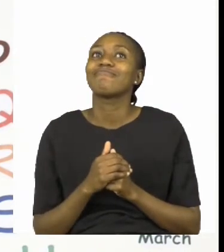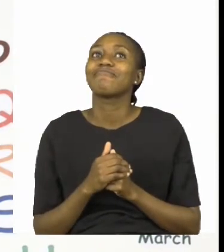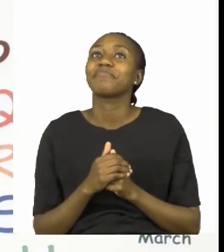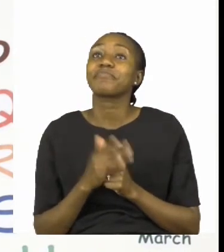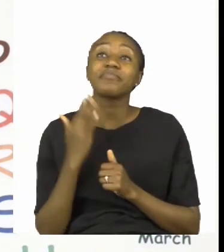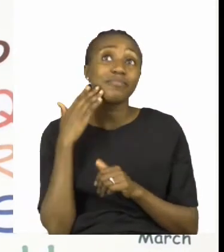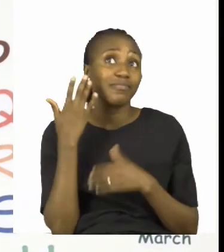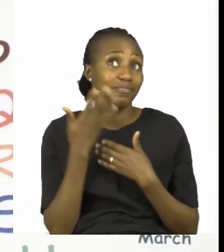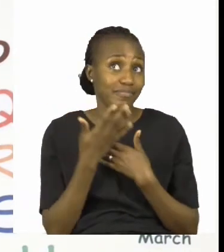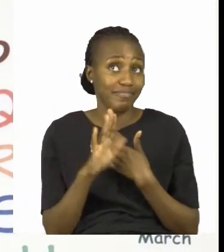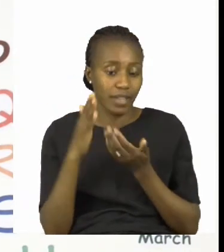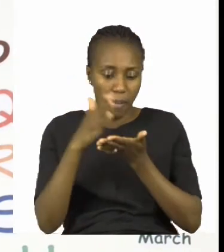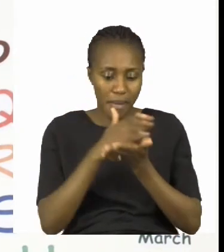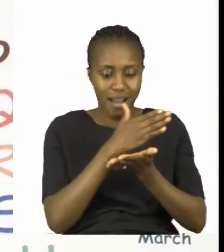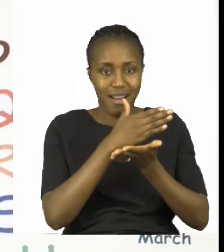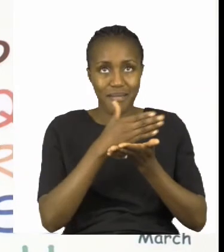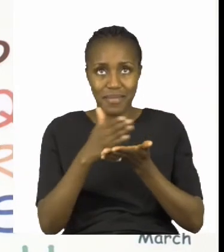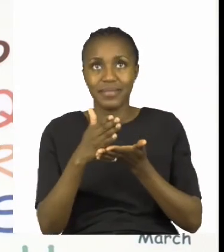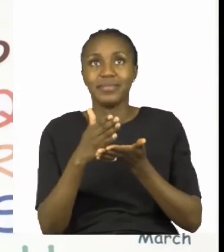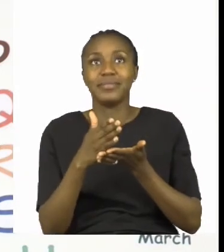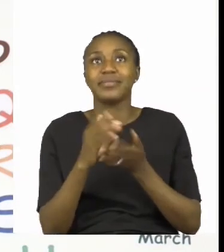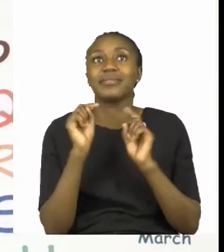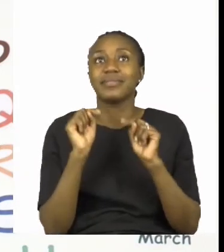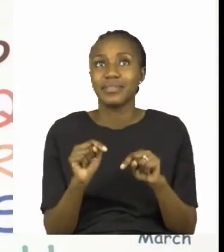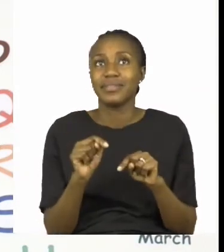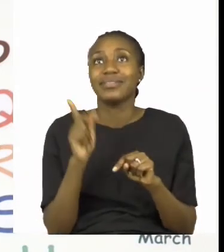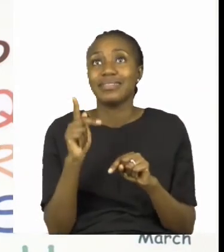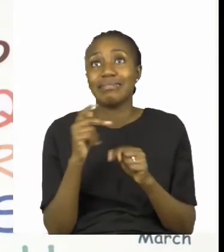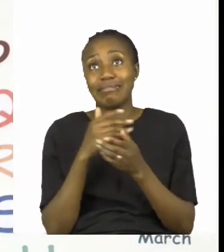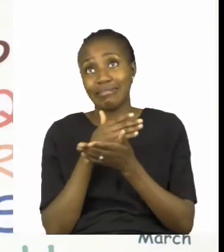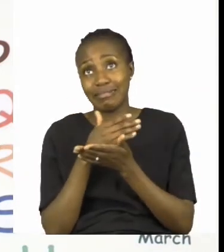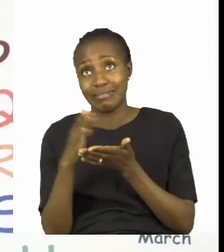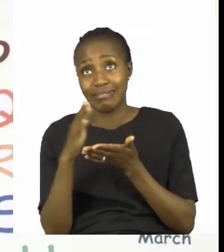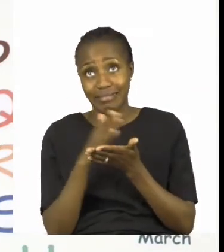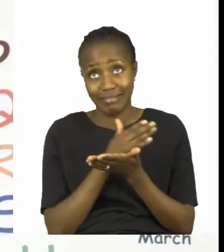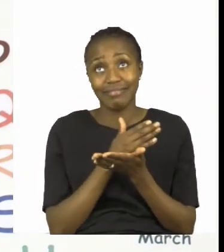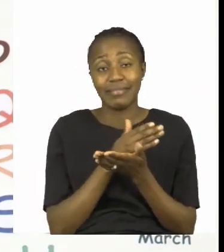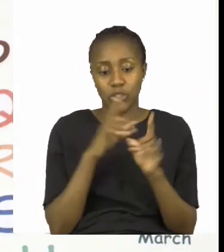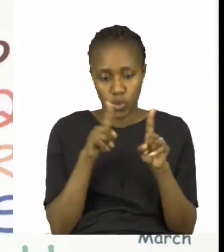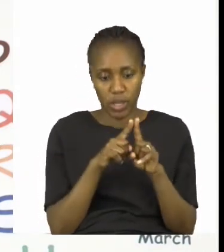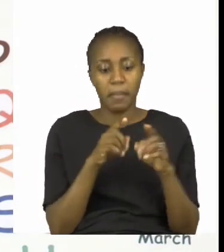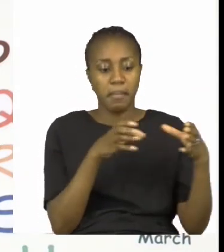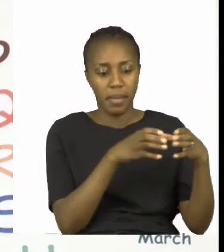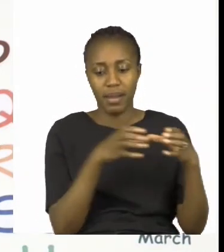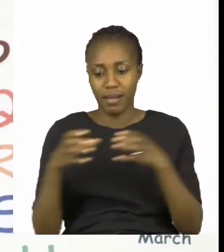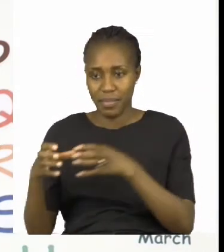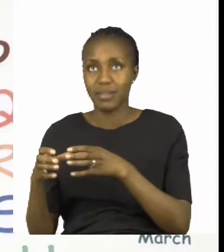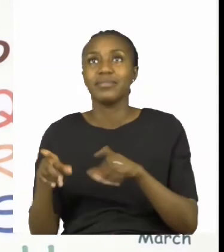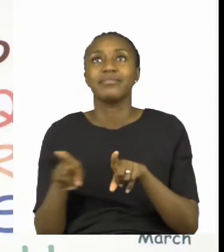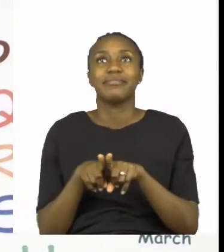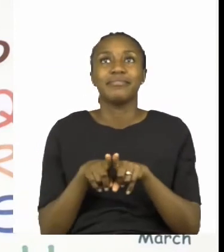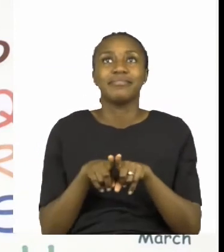done dividing, it's now time to divide in a different way by sharing equally. Let's go and